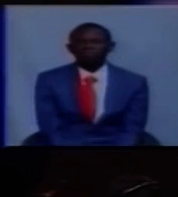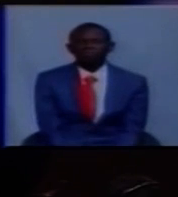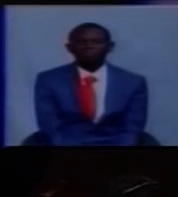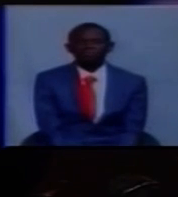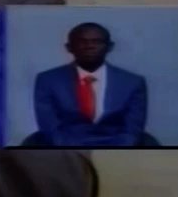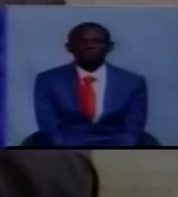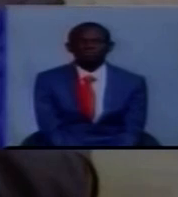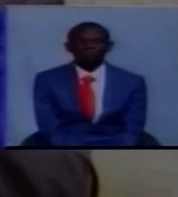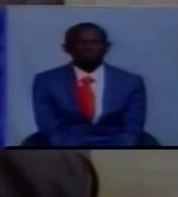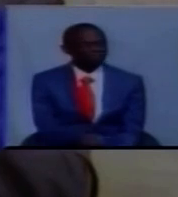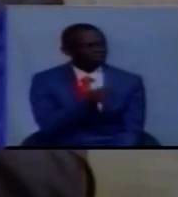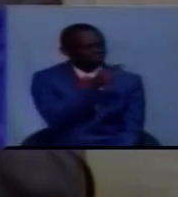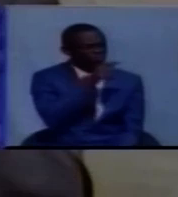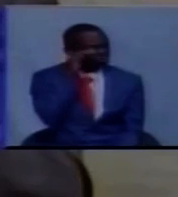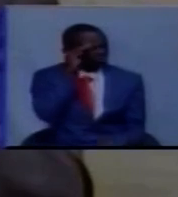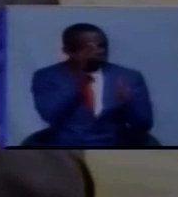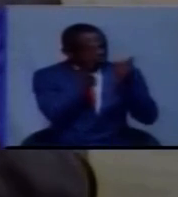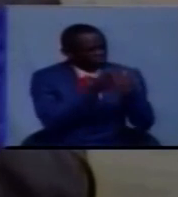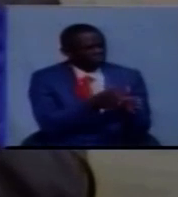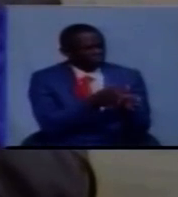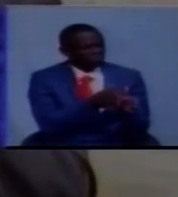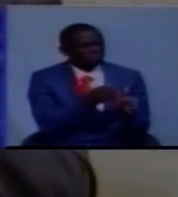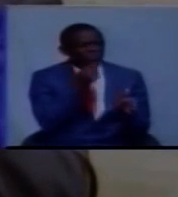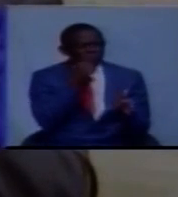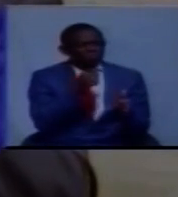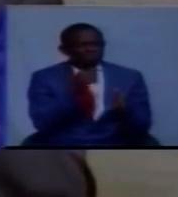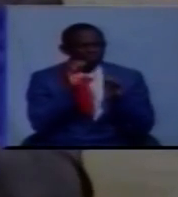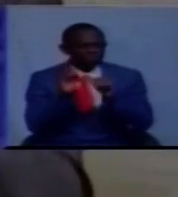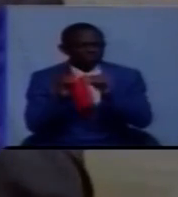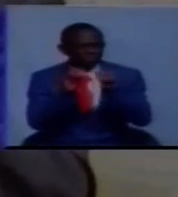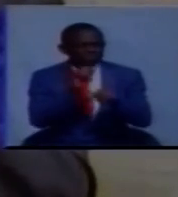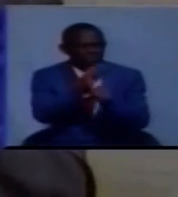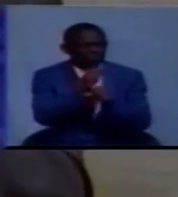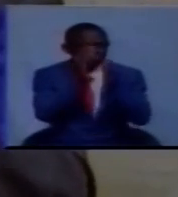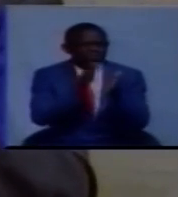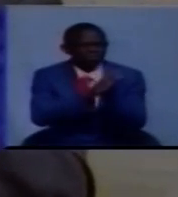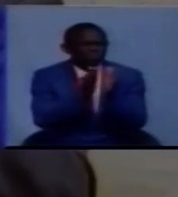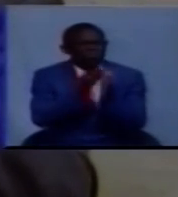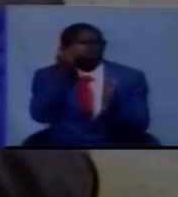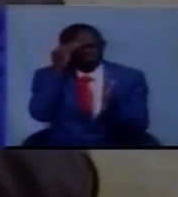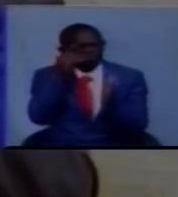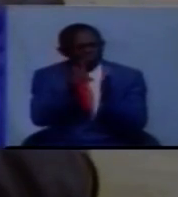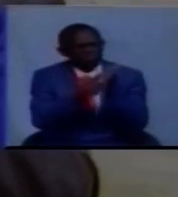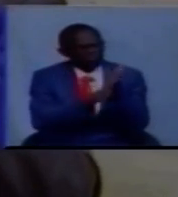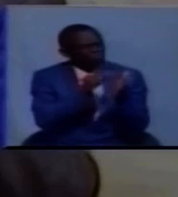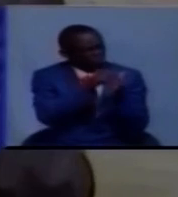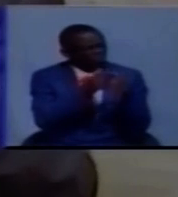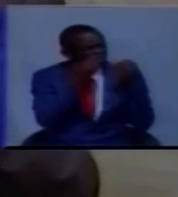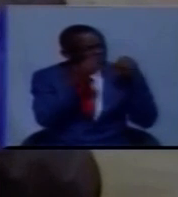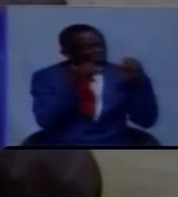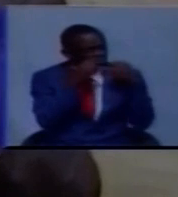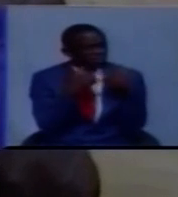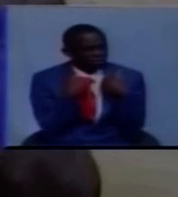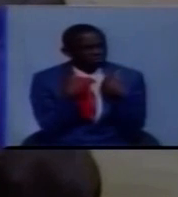to convince the people, to convince the workers? Well, the law now is in place that you see,